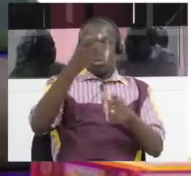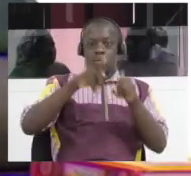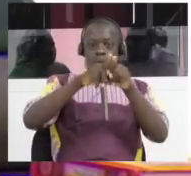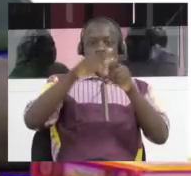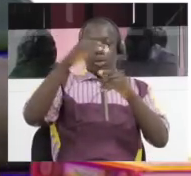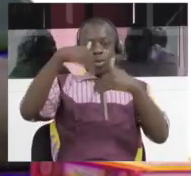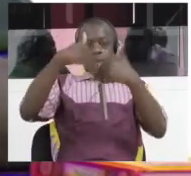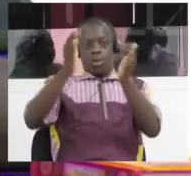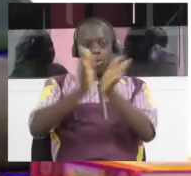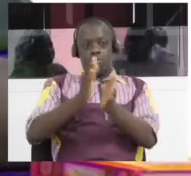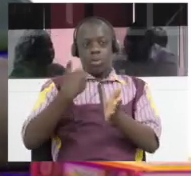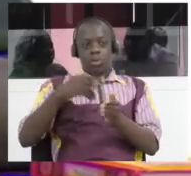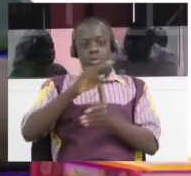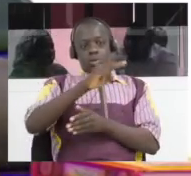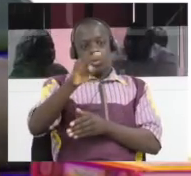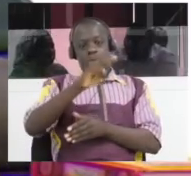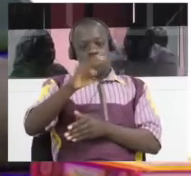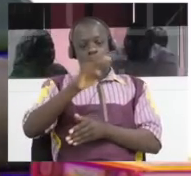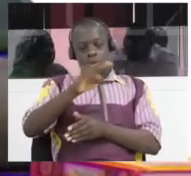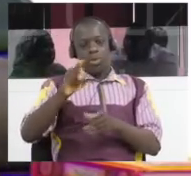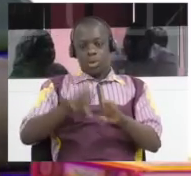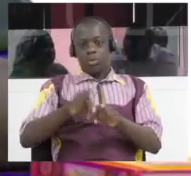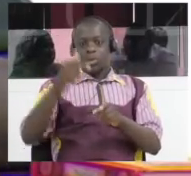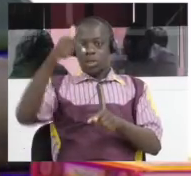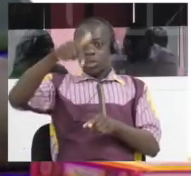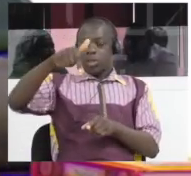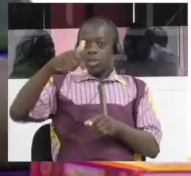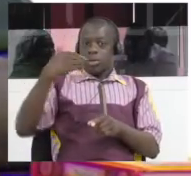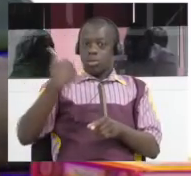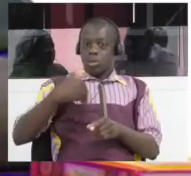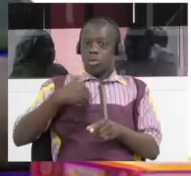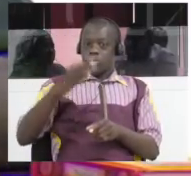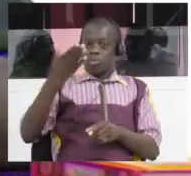No, they didn't. None of the Nigerian soldiers from Farafenye